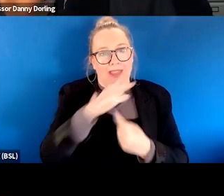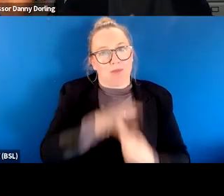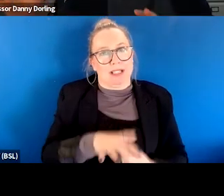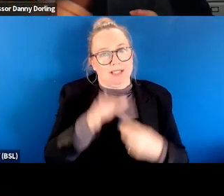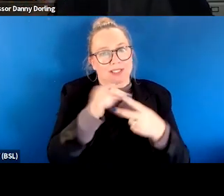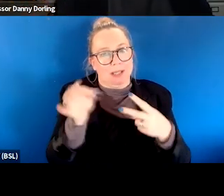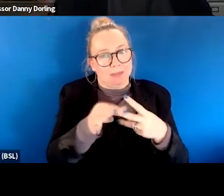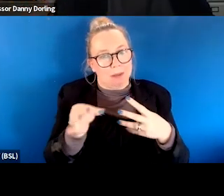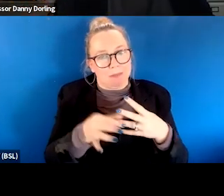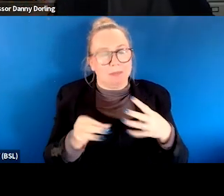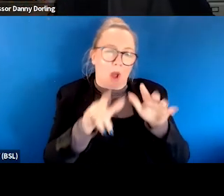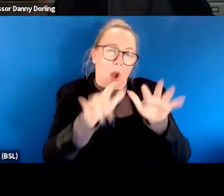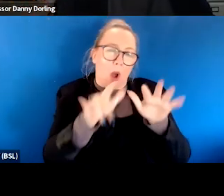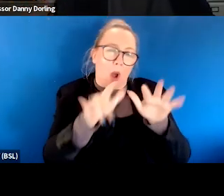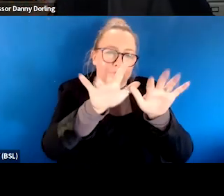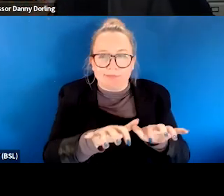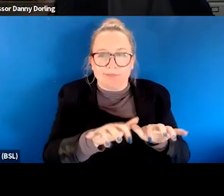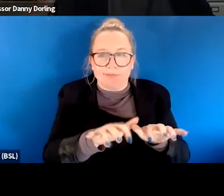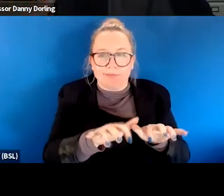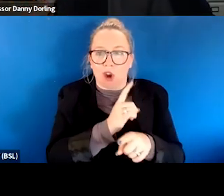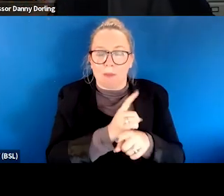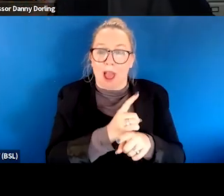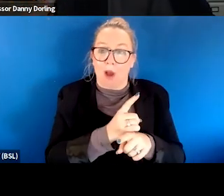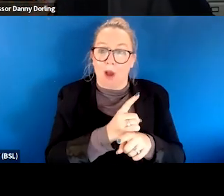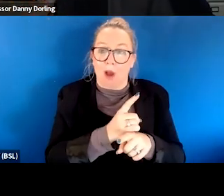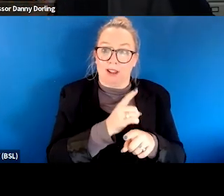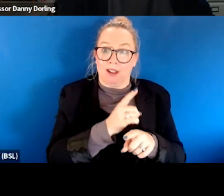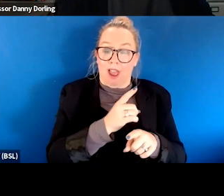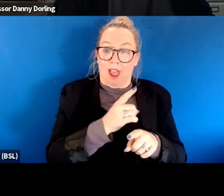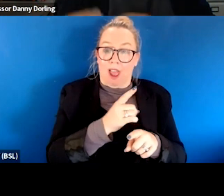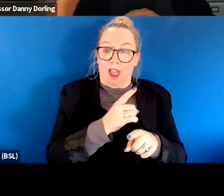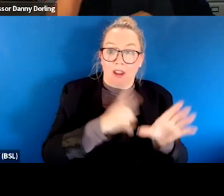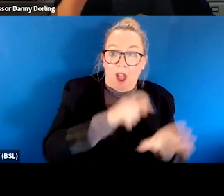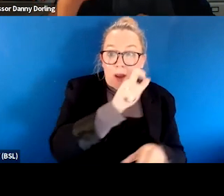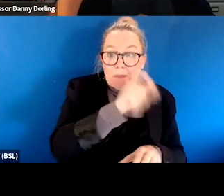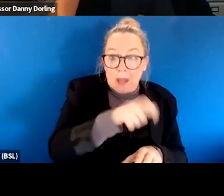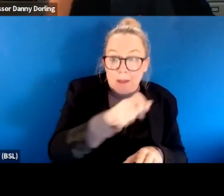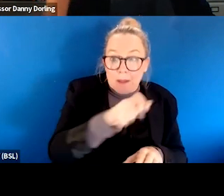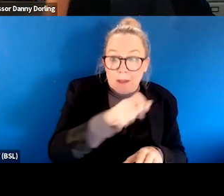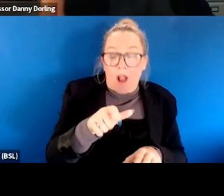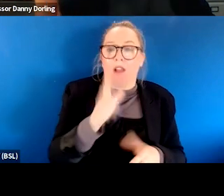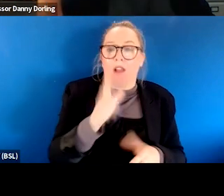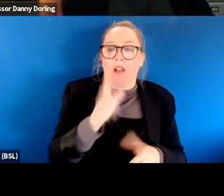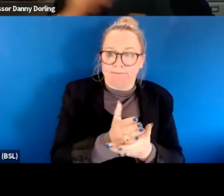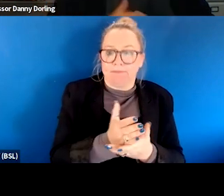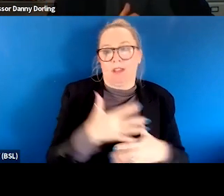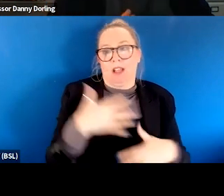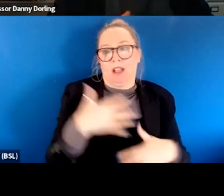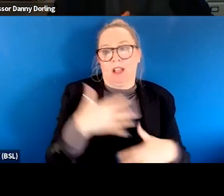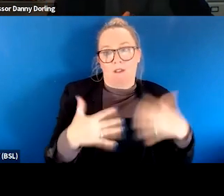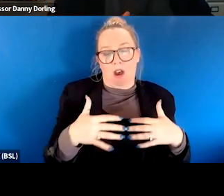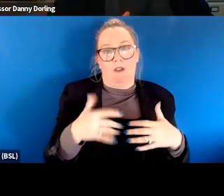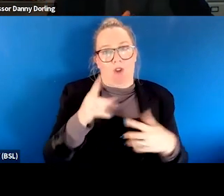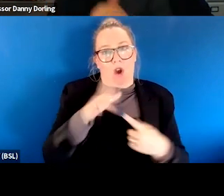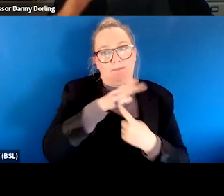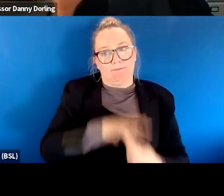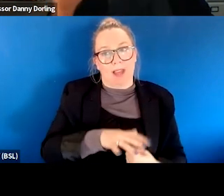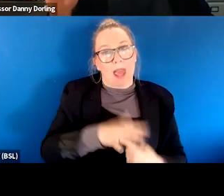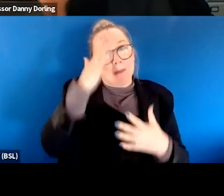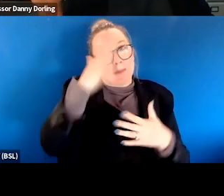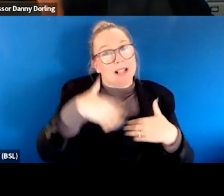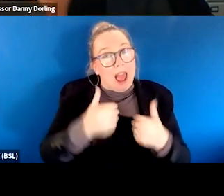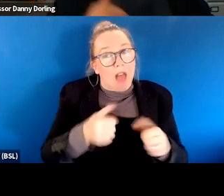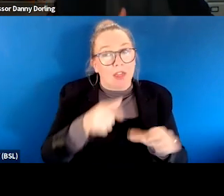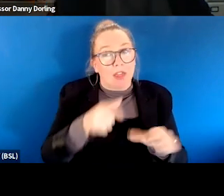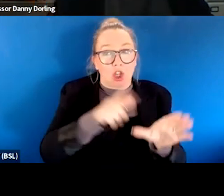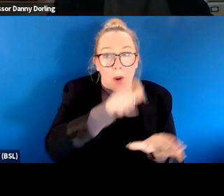the pandemic, even among adolescents, made things worse. And remember, the years before the pandemic, mental health amongst young people was getting